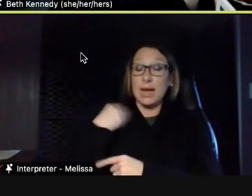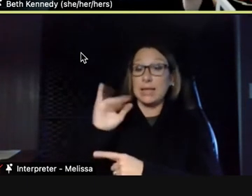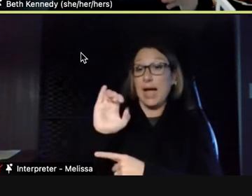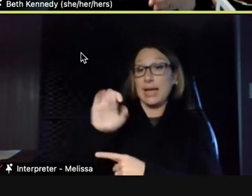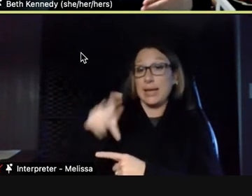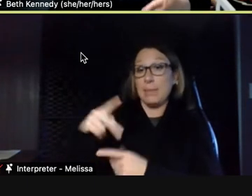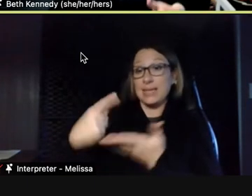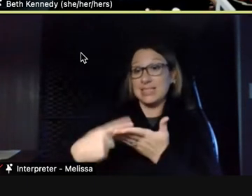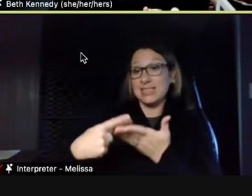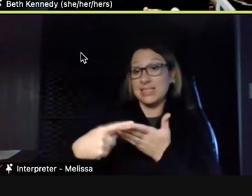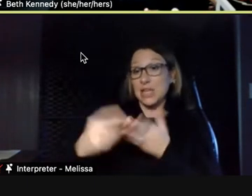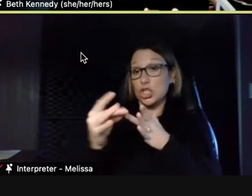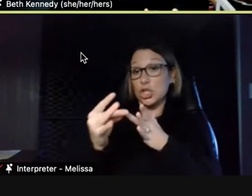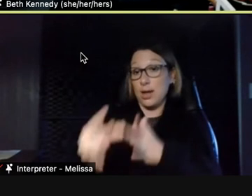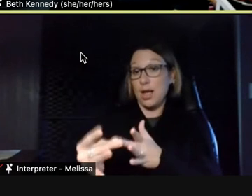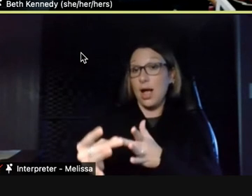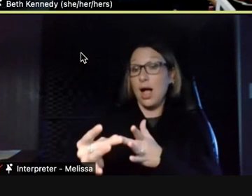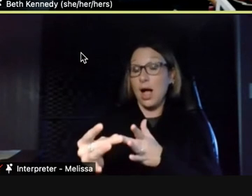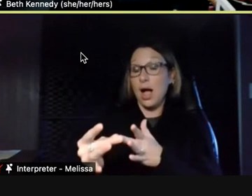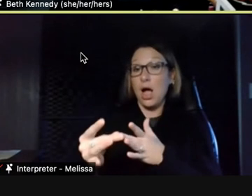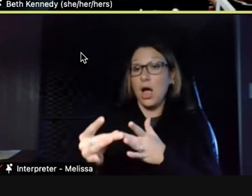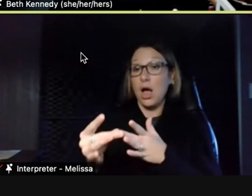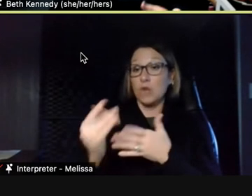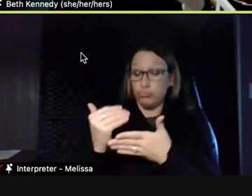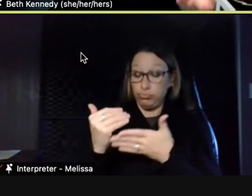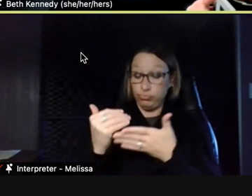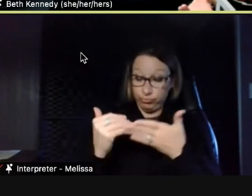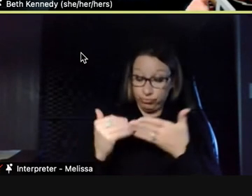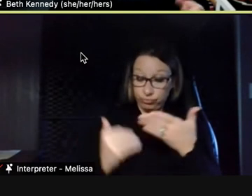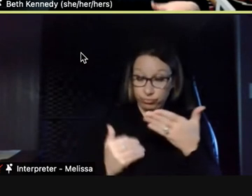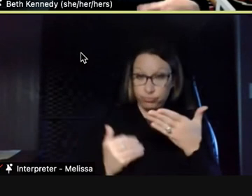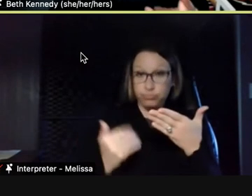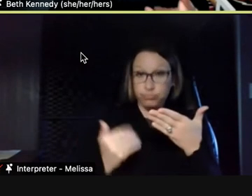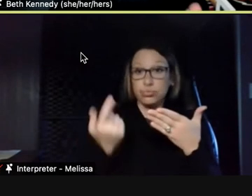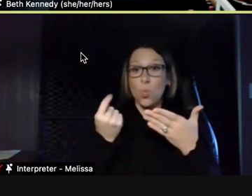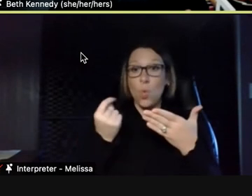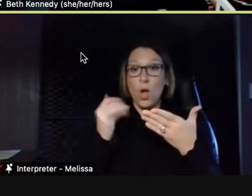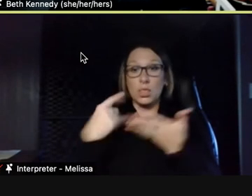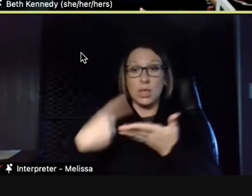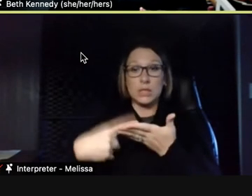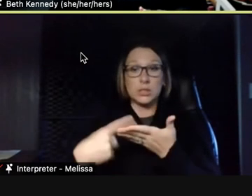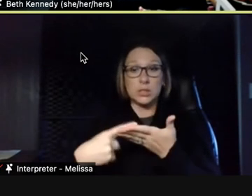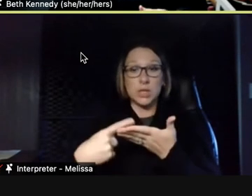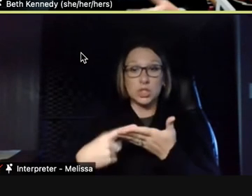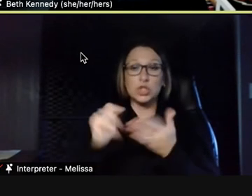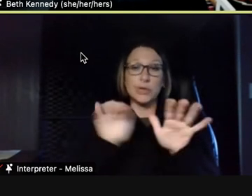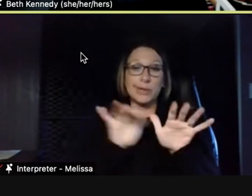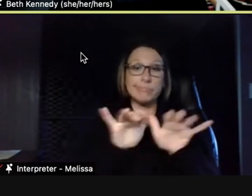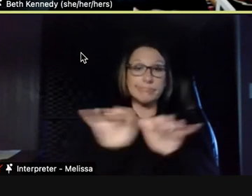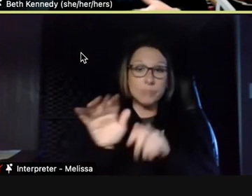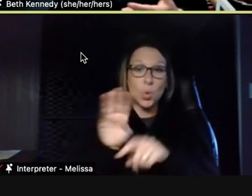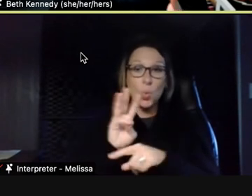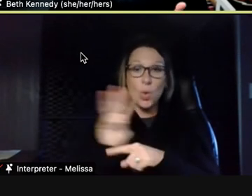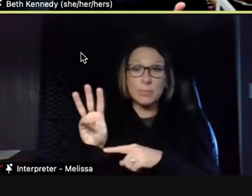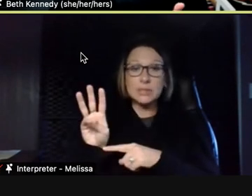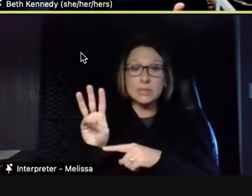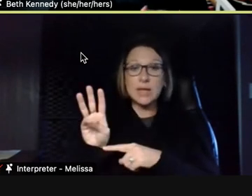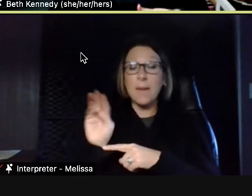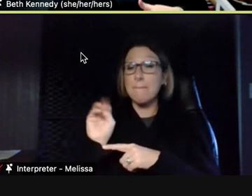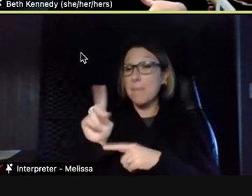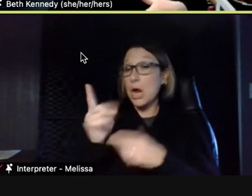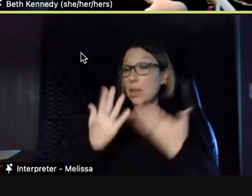that walks you through that discussion. So you can go to their website, you can Google it. Maryland might have it on